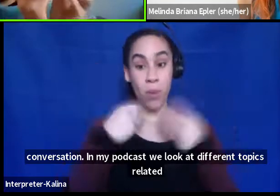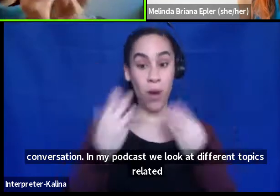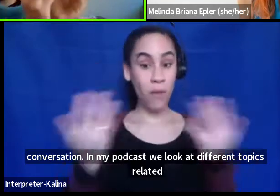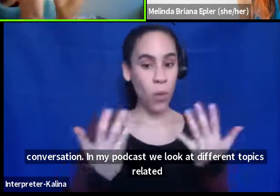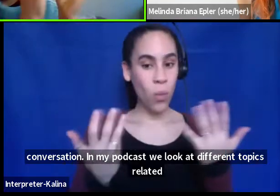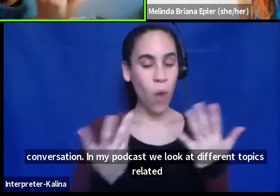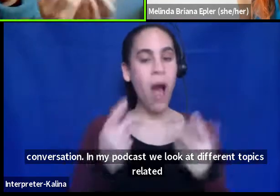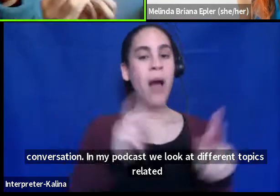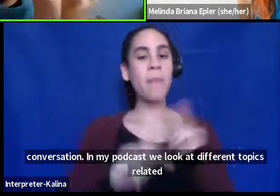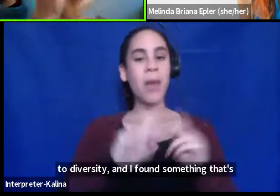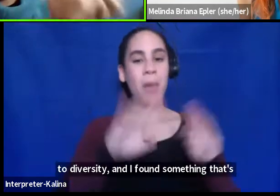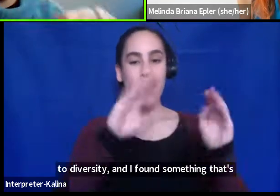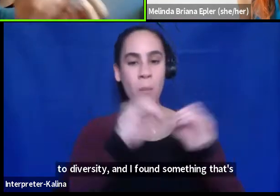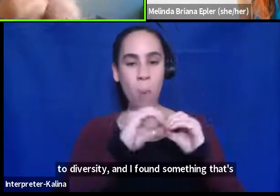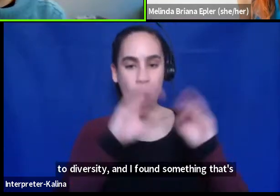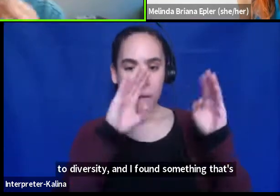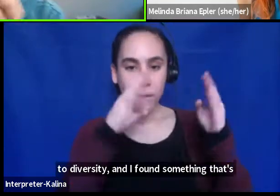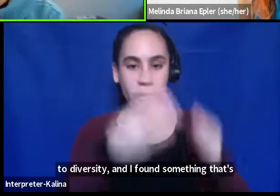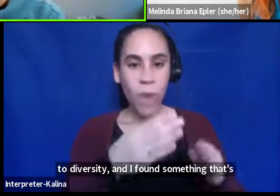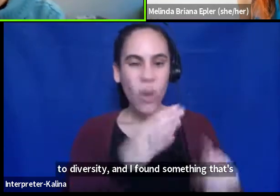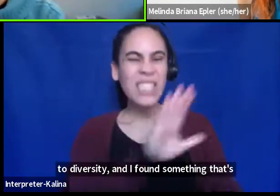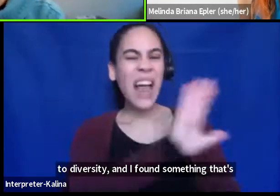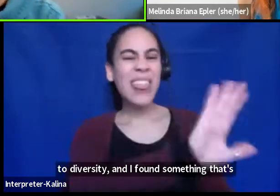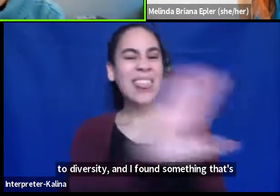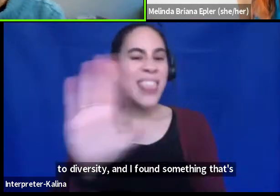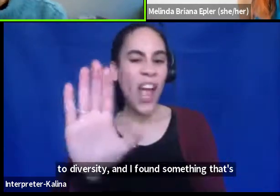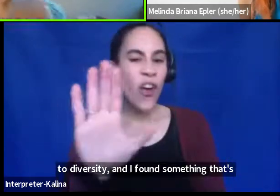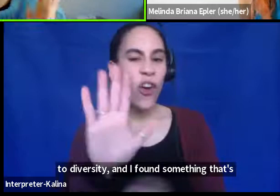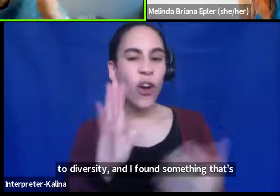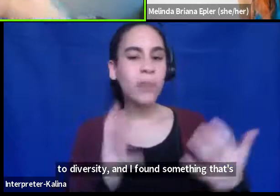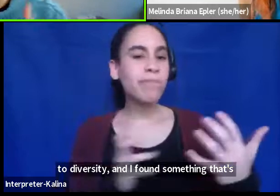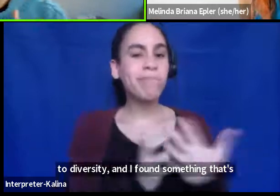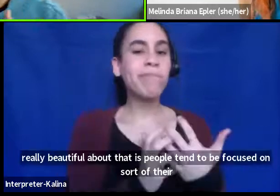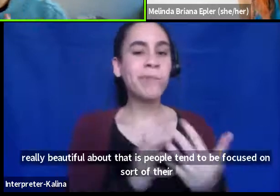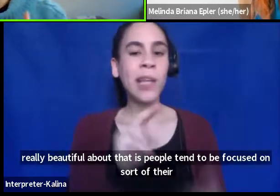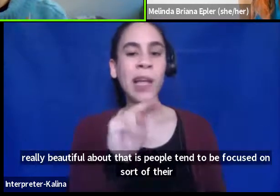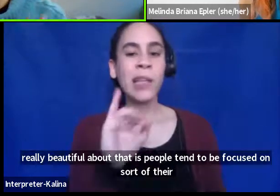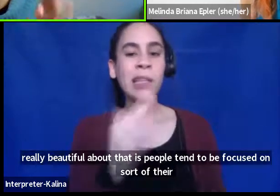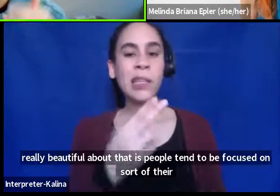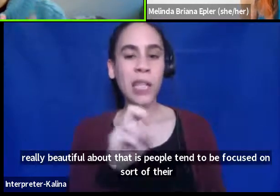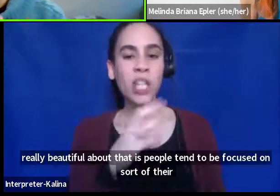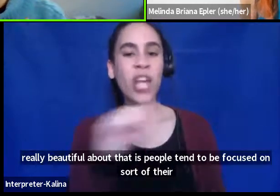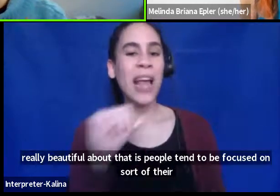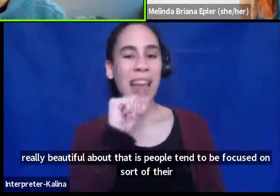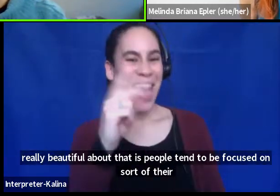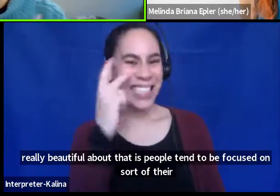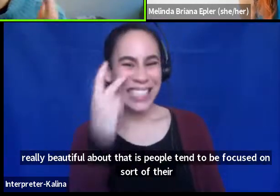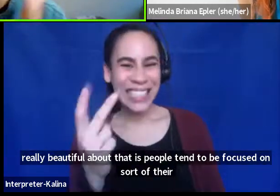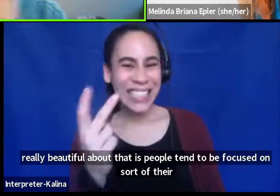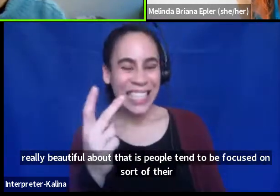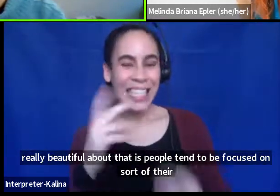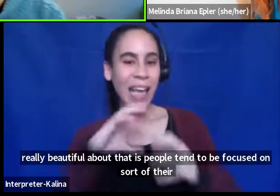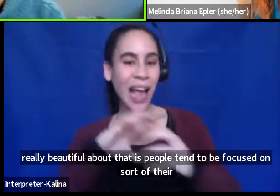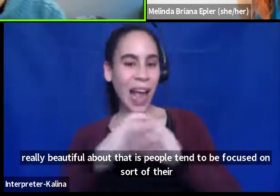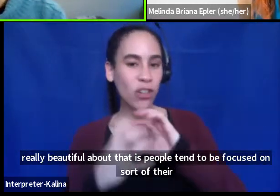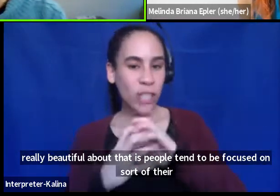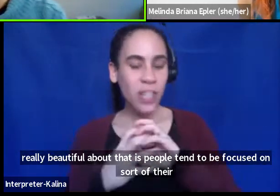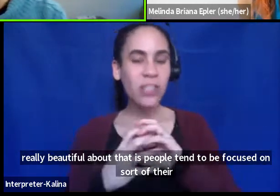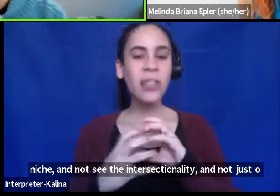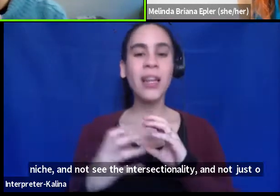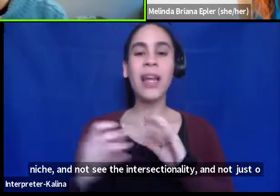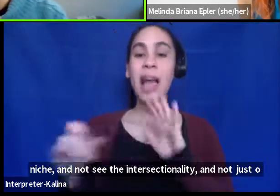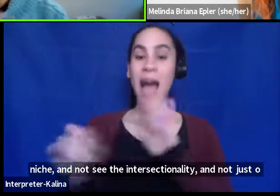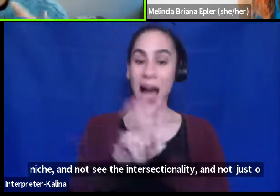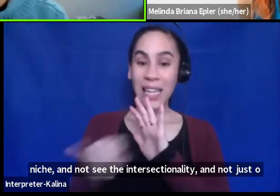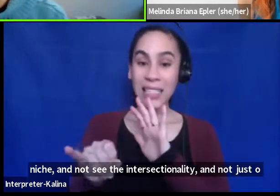very focused on sort of their niche, right? And not see the intersectionality, not just of identity, but also of oppression,